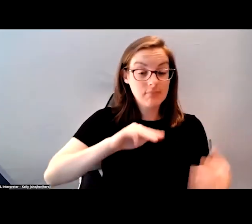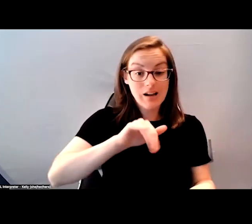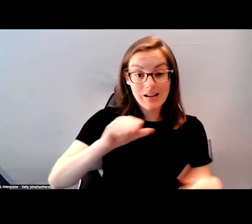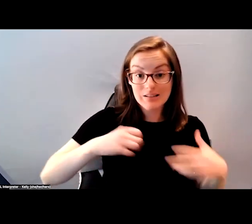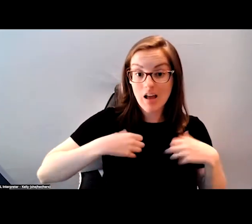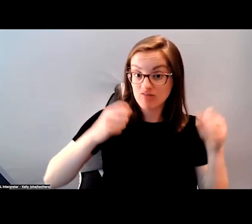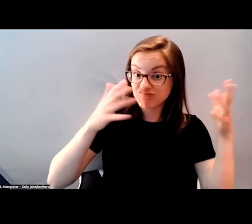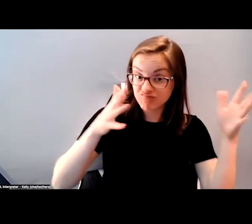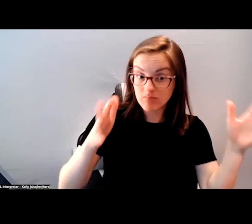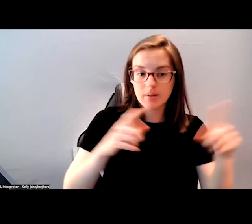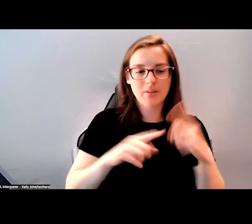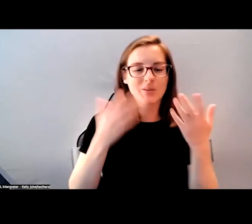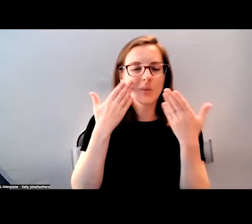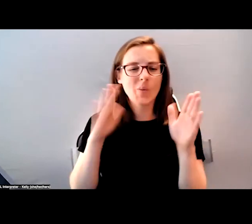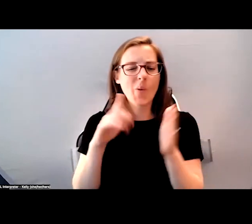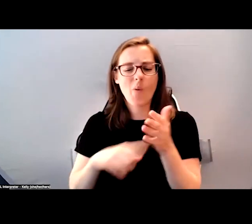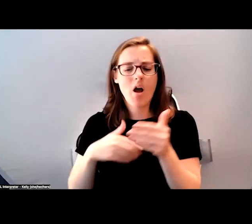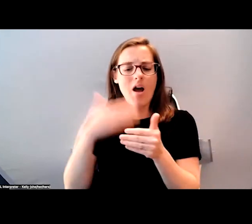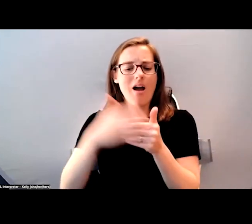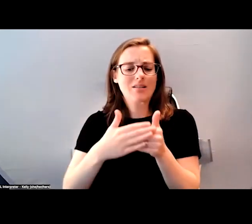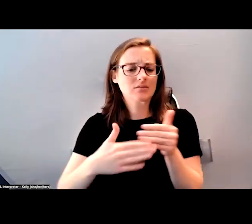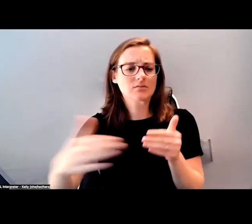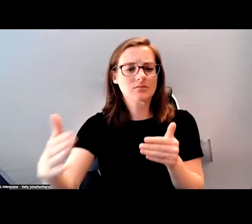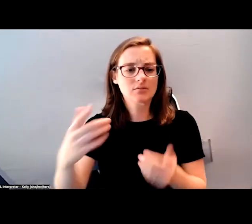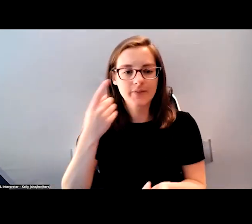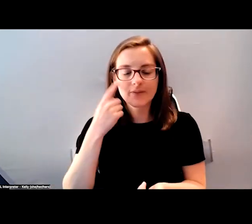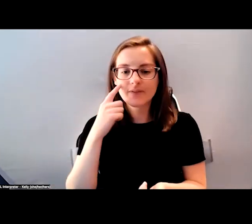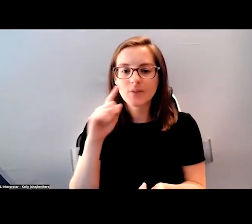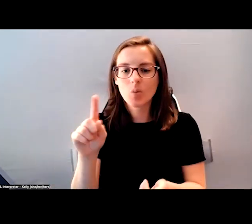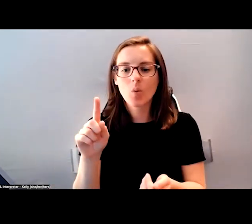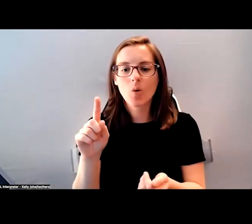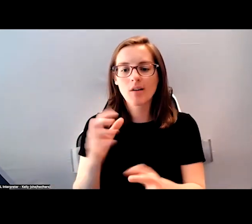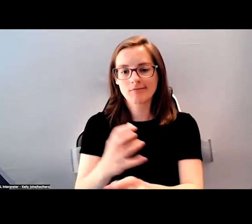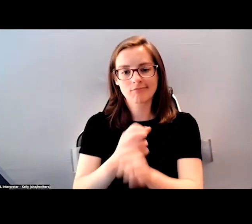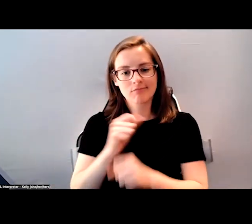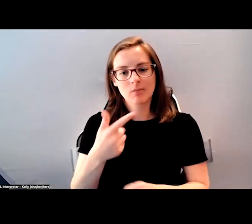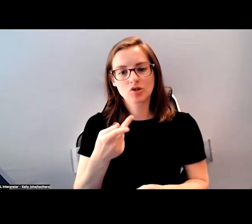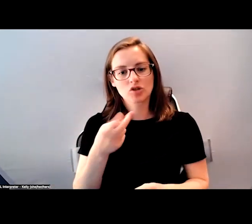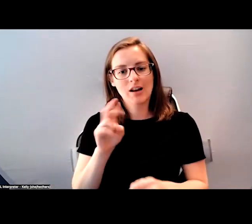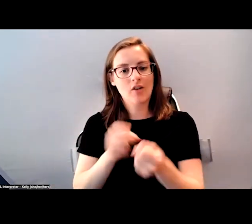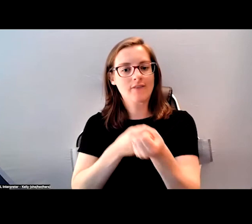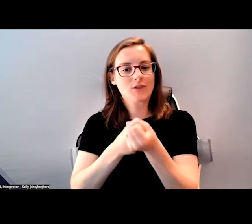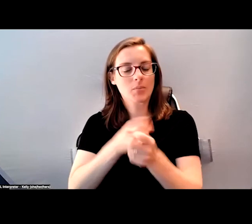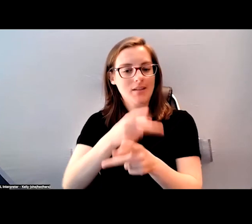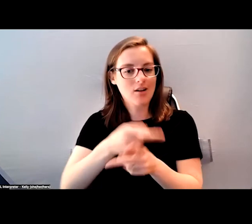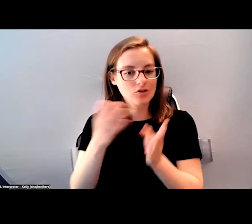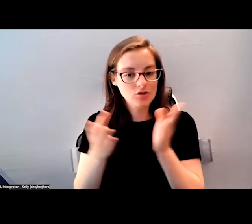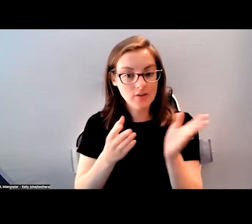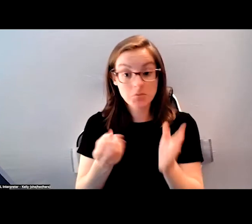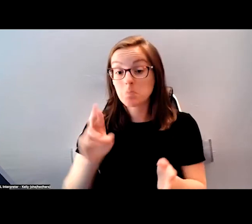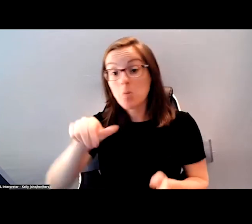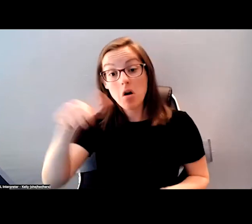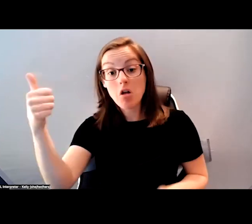know what the next steps are for getting gender affirming care services covered, or any other